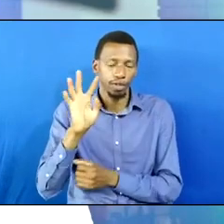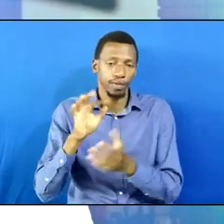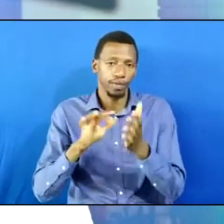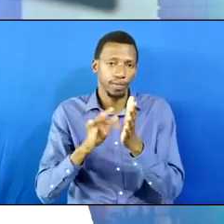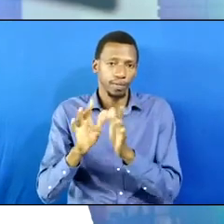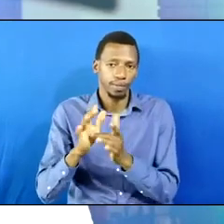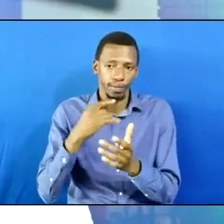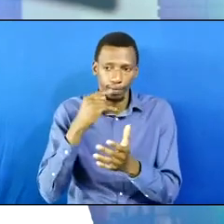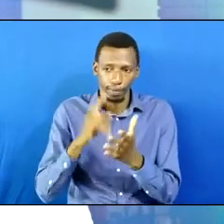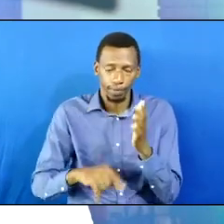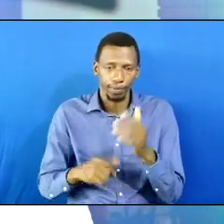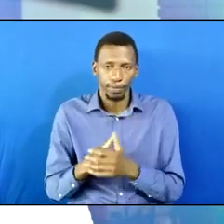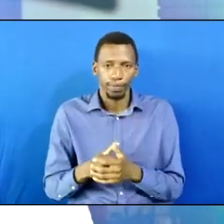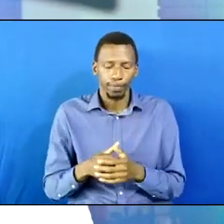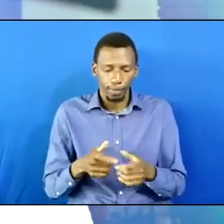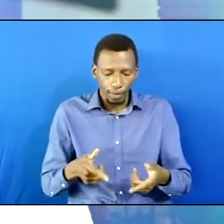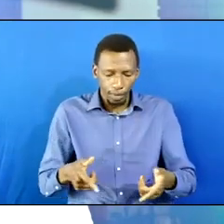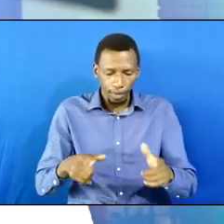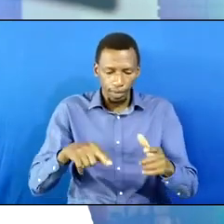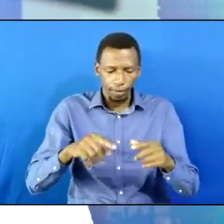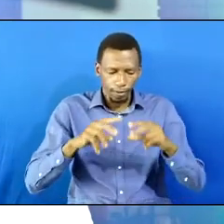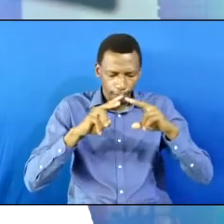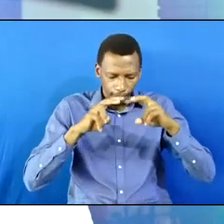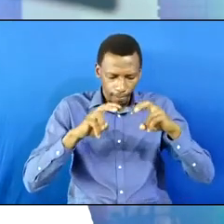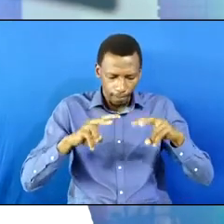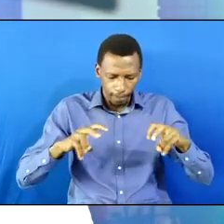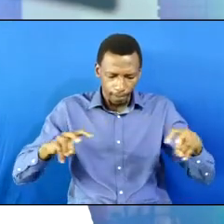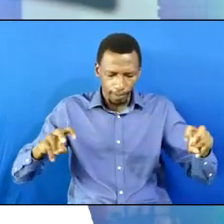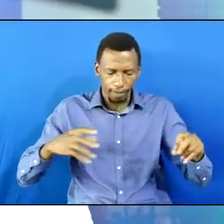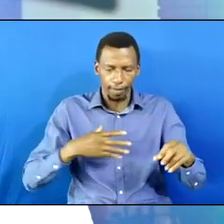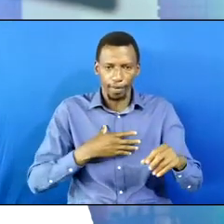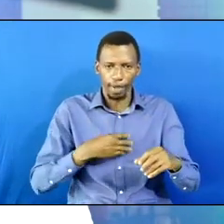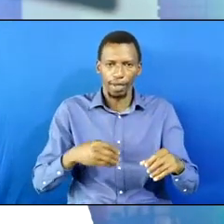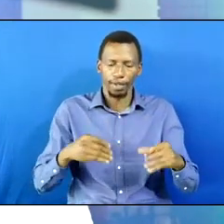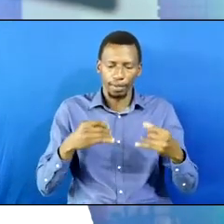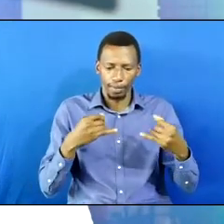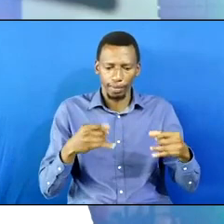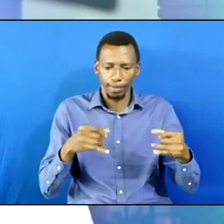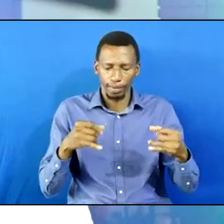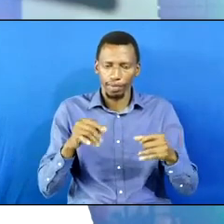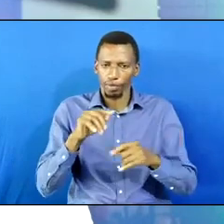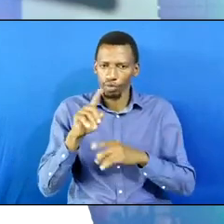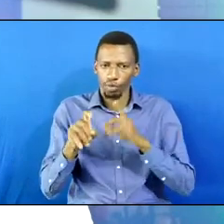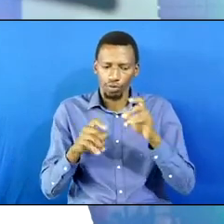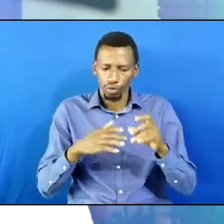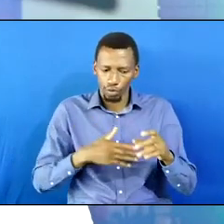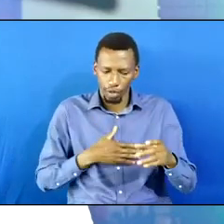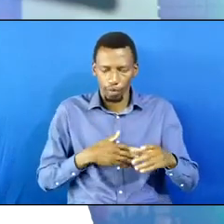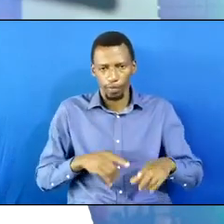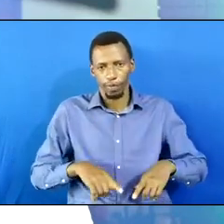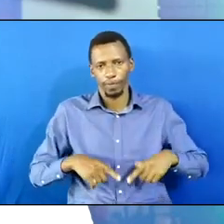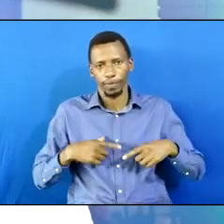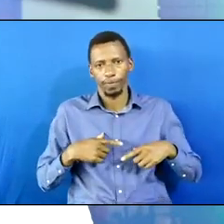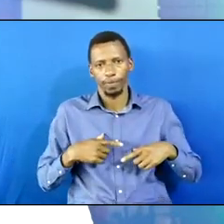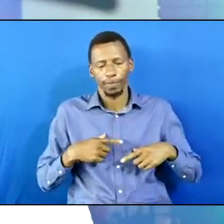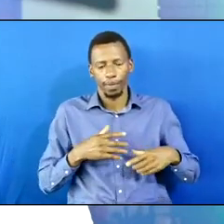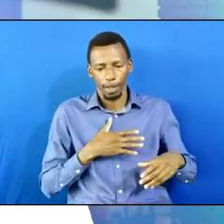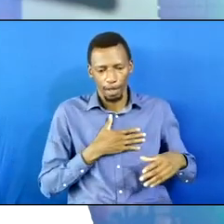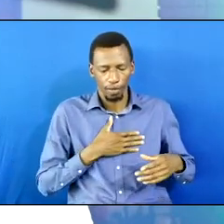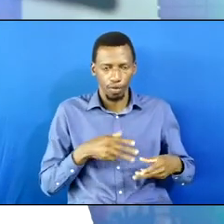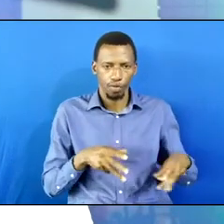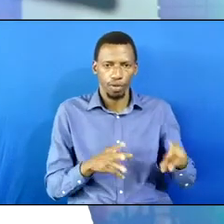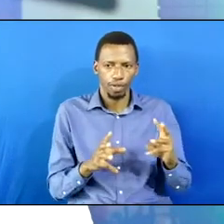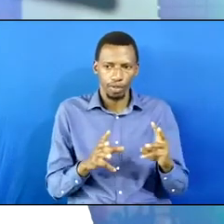The Bible says, let us search and try our ways